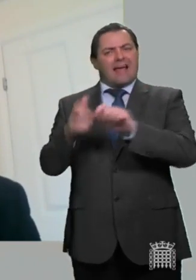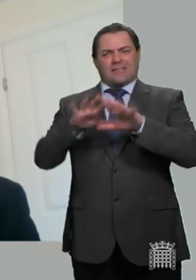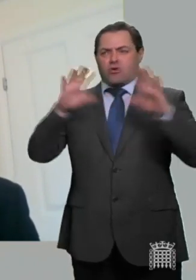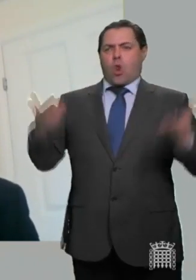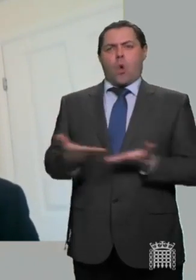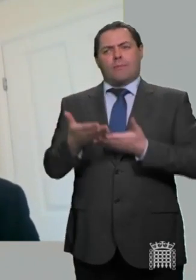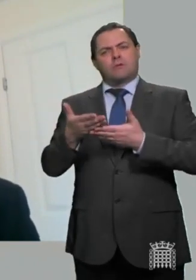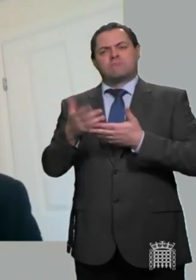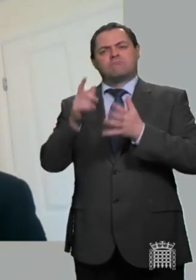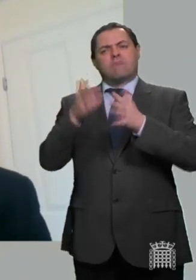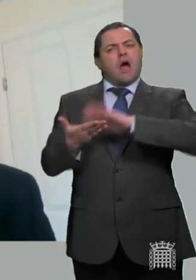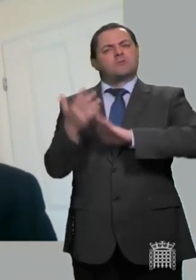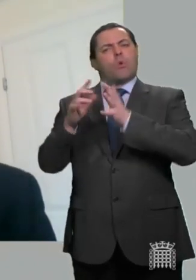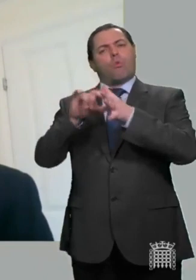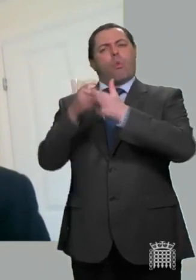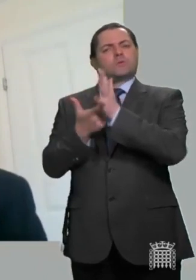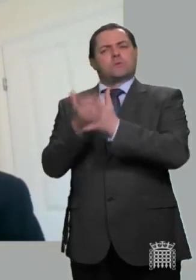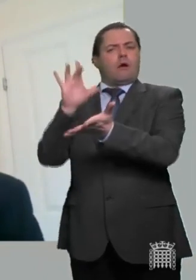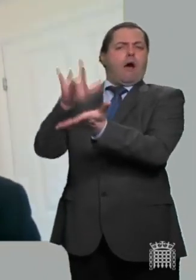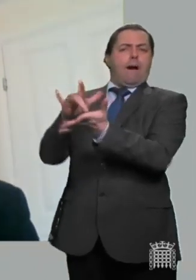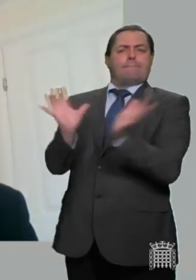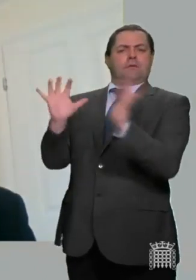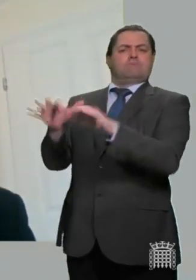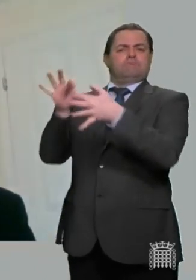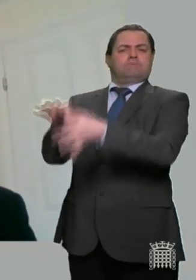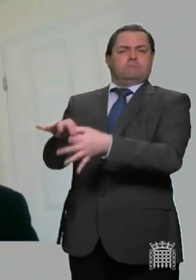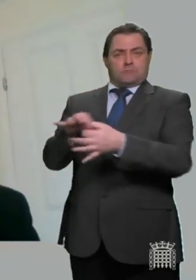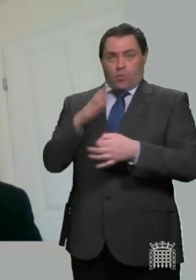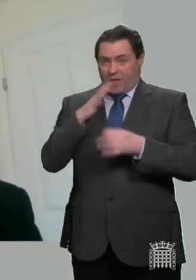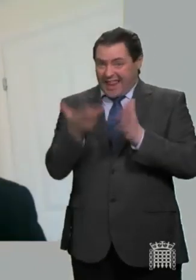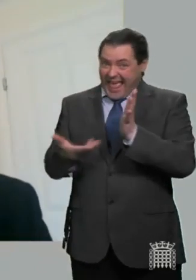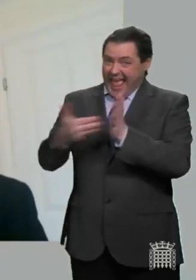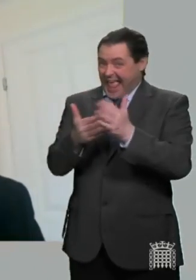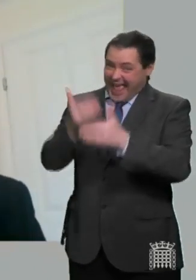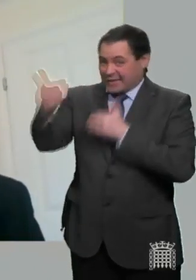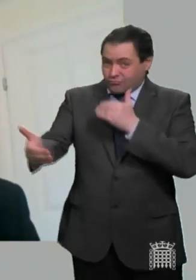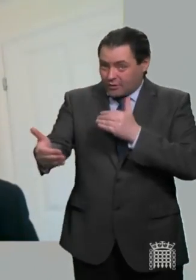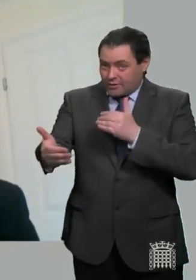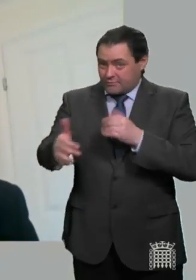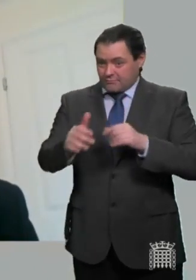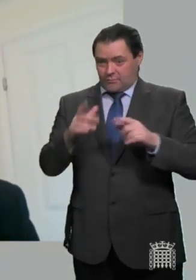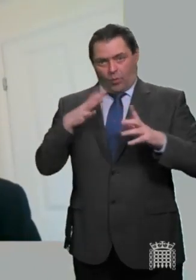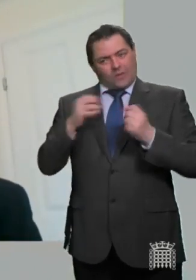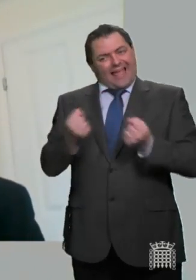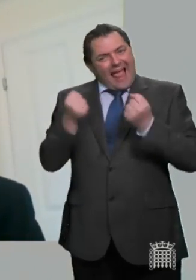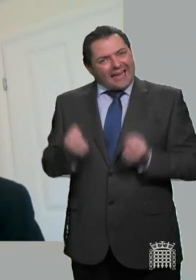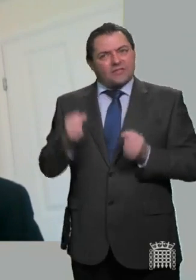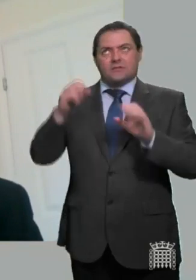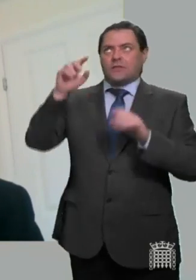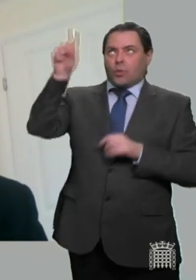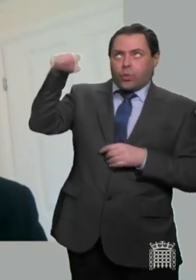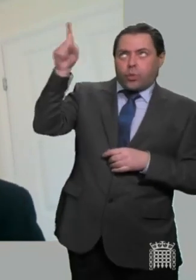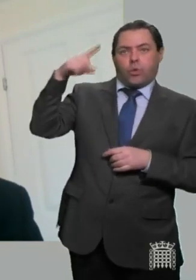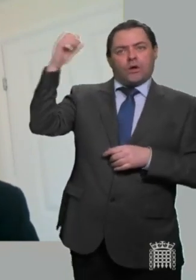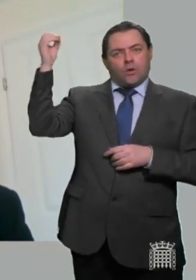right-humber friend therefore go further and support this most vital industry, vital to developing the energy technologies of the future, based,